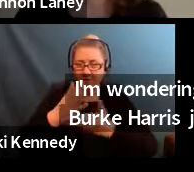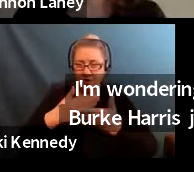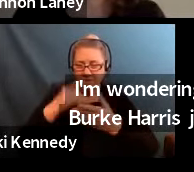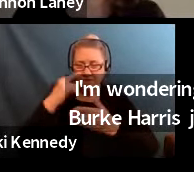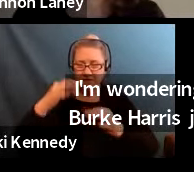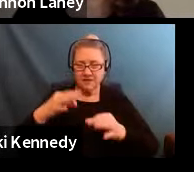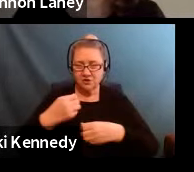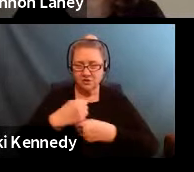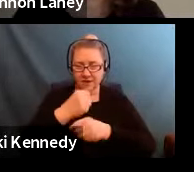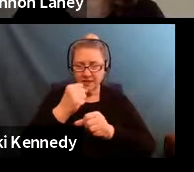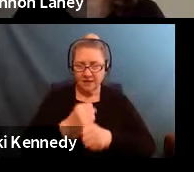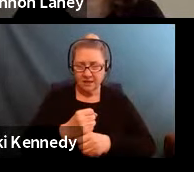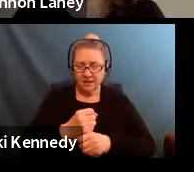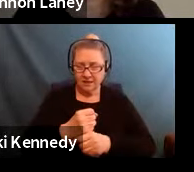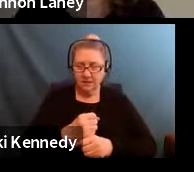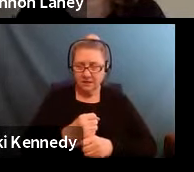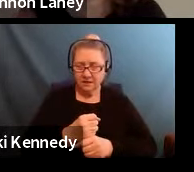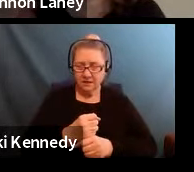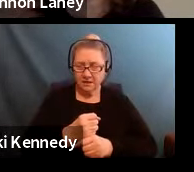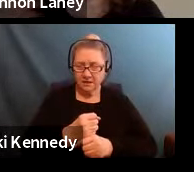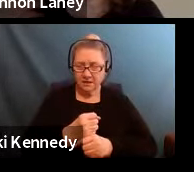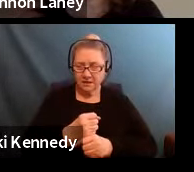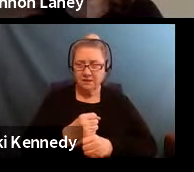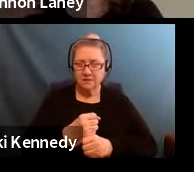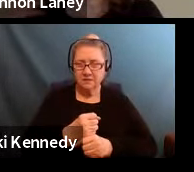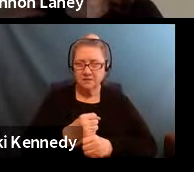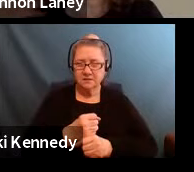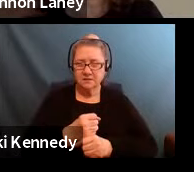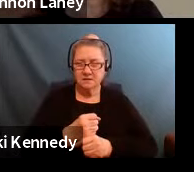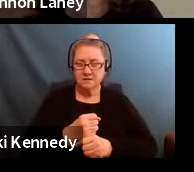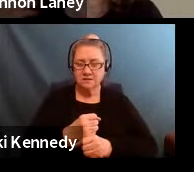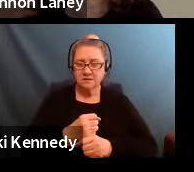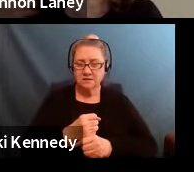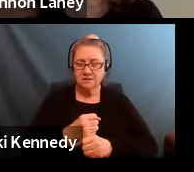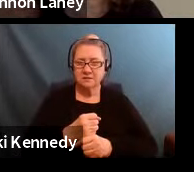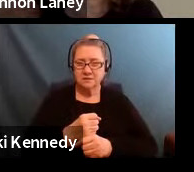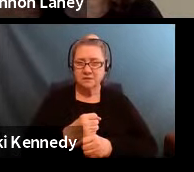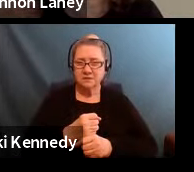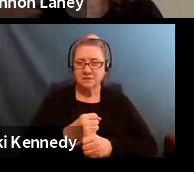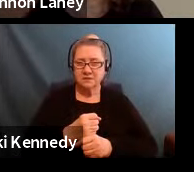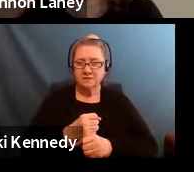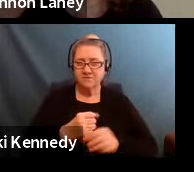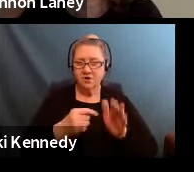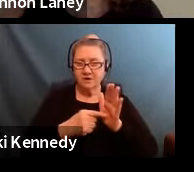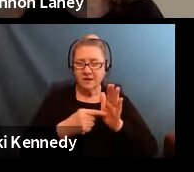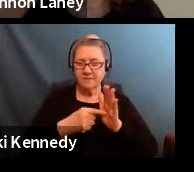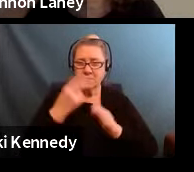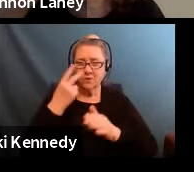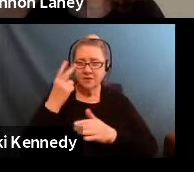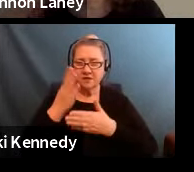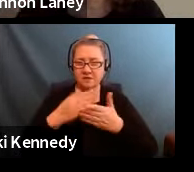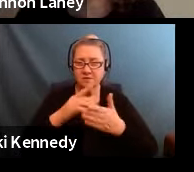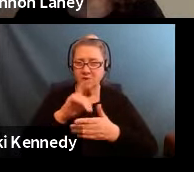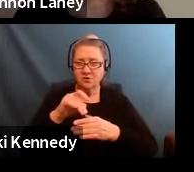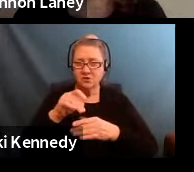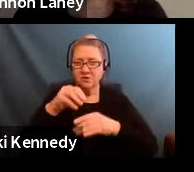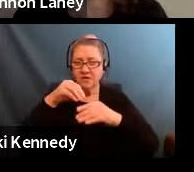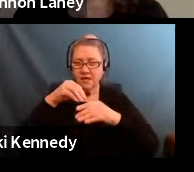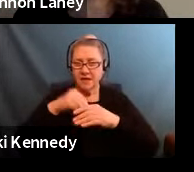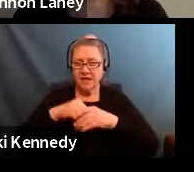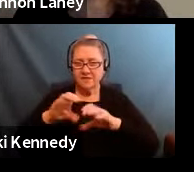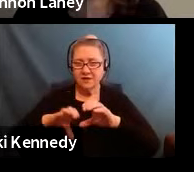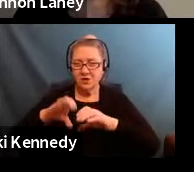and rollout and operationalizing of phase 1B tier 1. I think just as an example, we saw some in the chat box around farm workers and sort of how